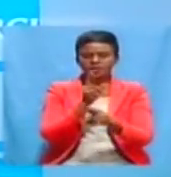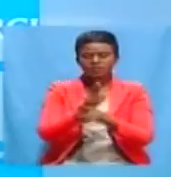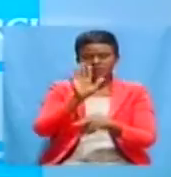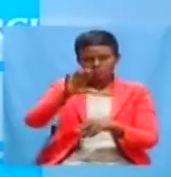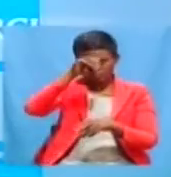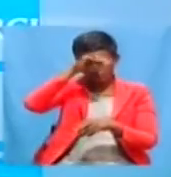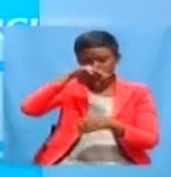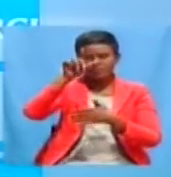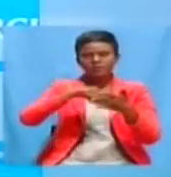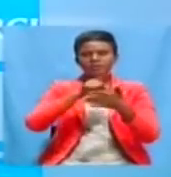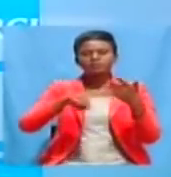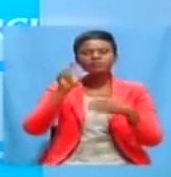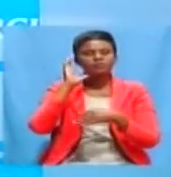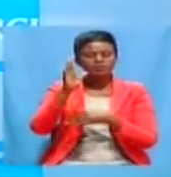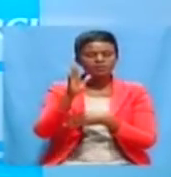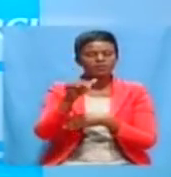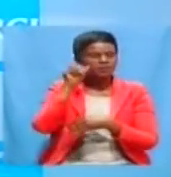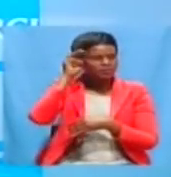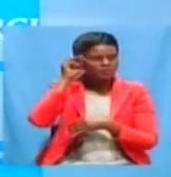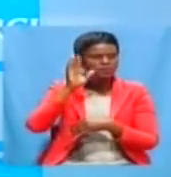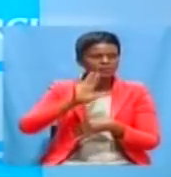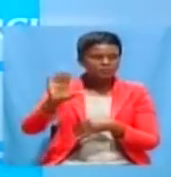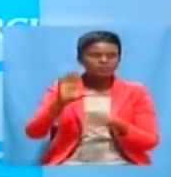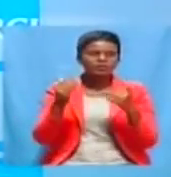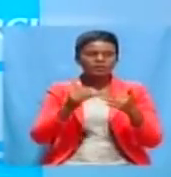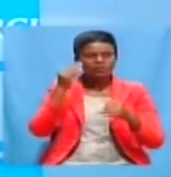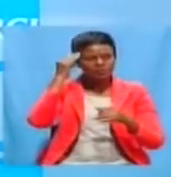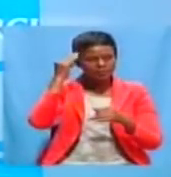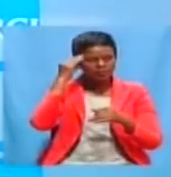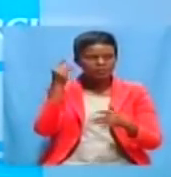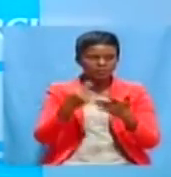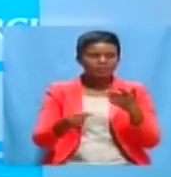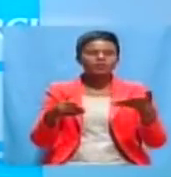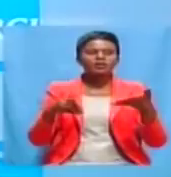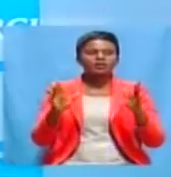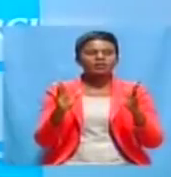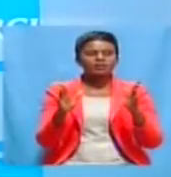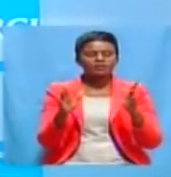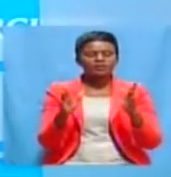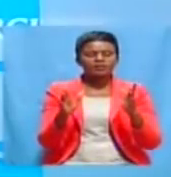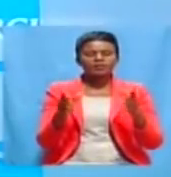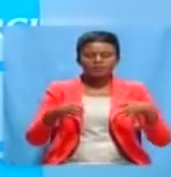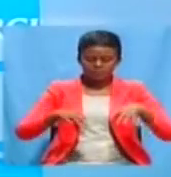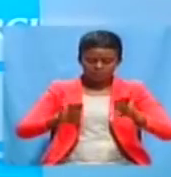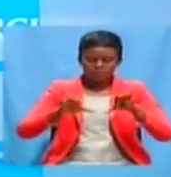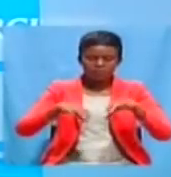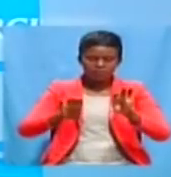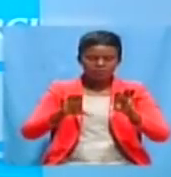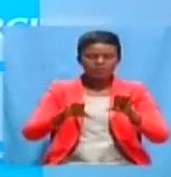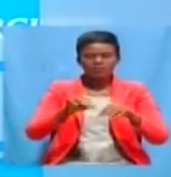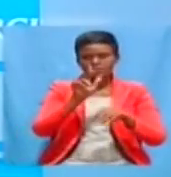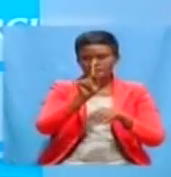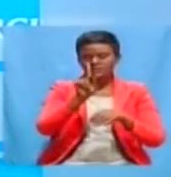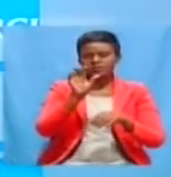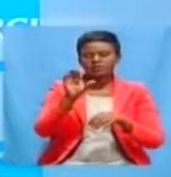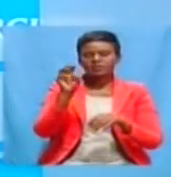terminated. And Mr. Musuku said his ministry is yet to determine whether to allow blasting to continue or not at Konkola